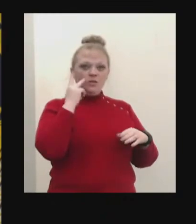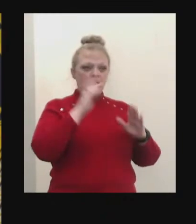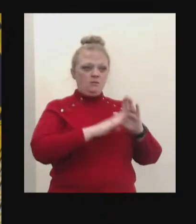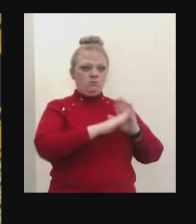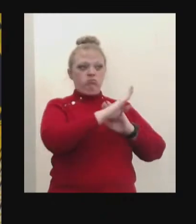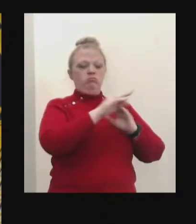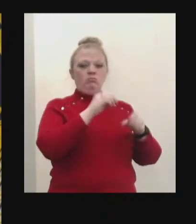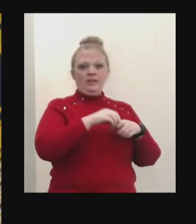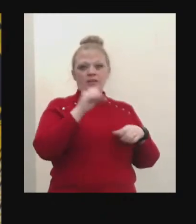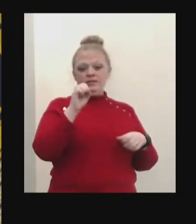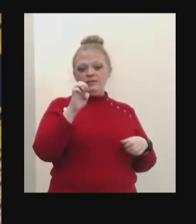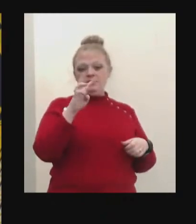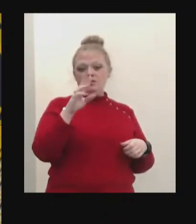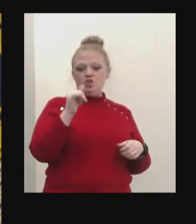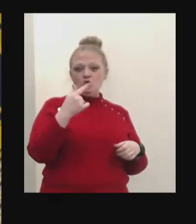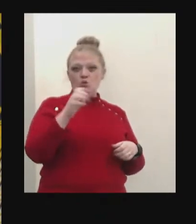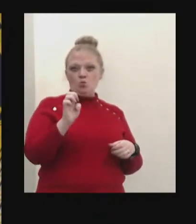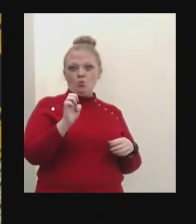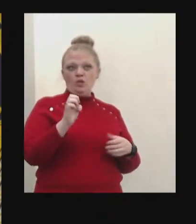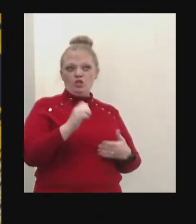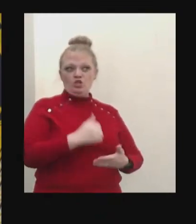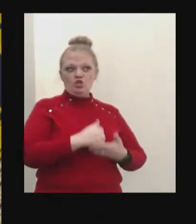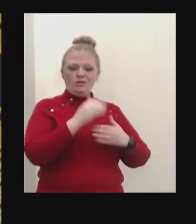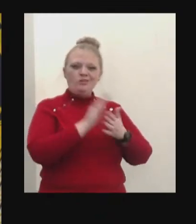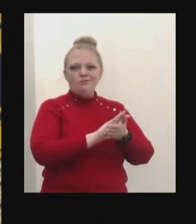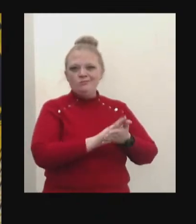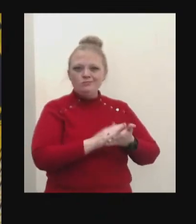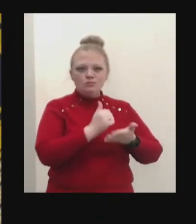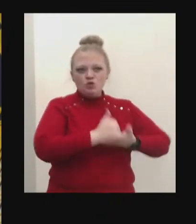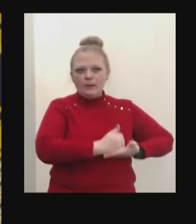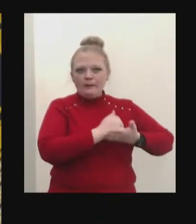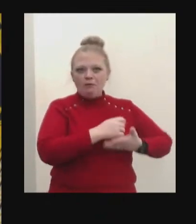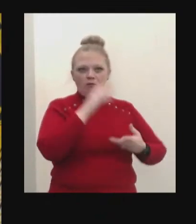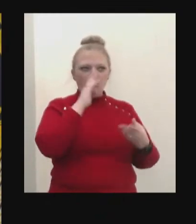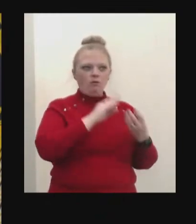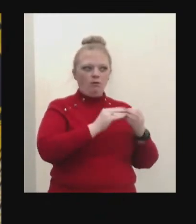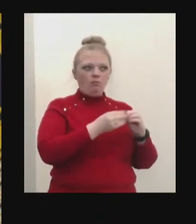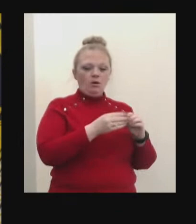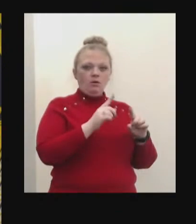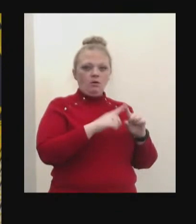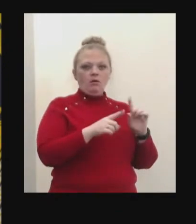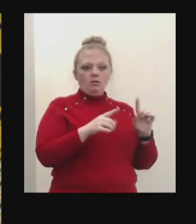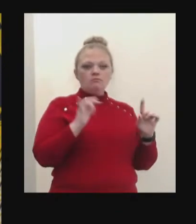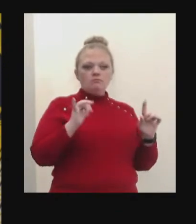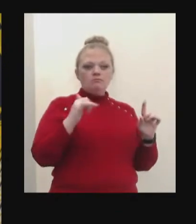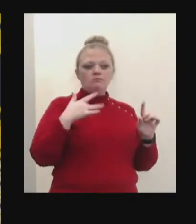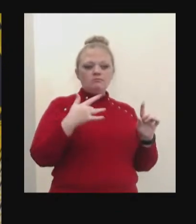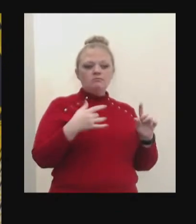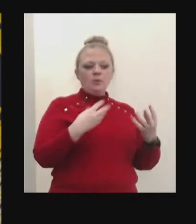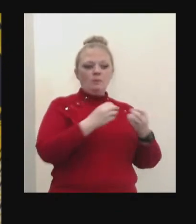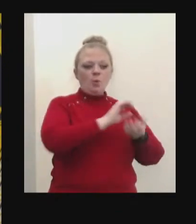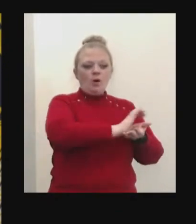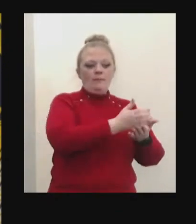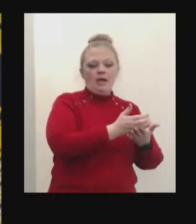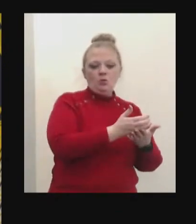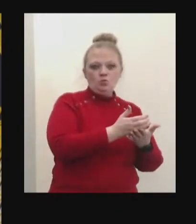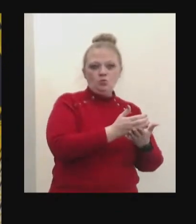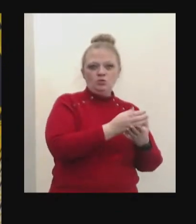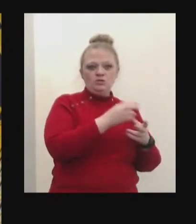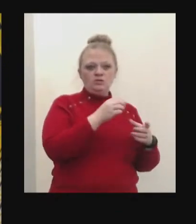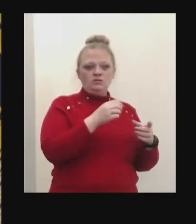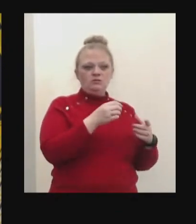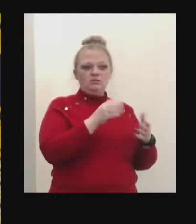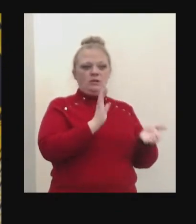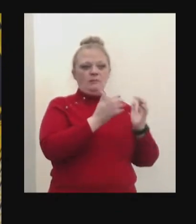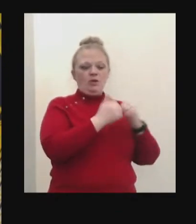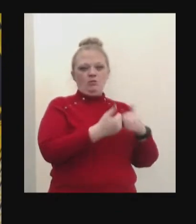treatment numbers. It generally tells us that there's higher preponderance of COVID than there was in the days prior,